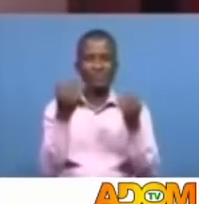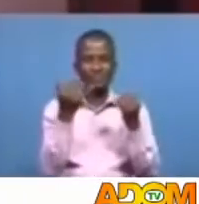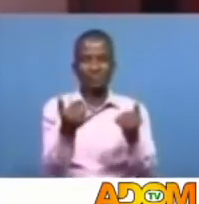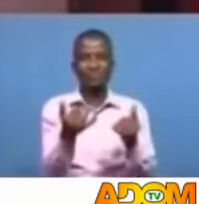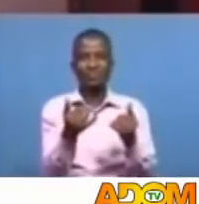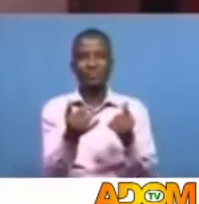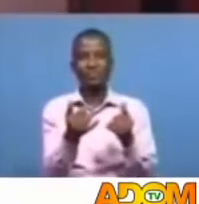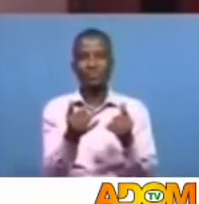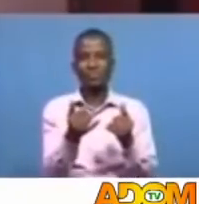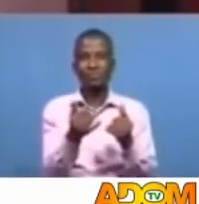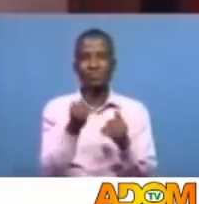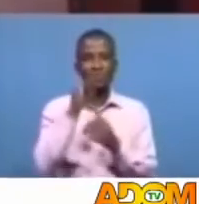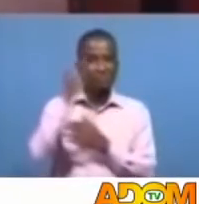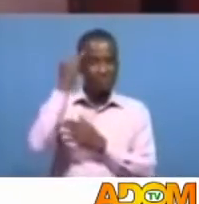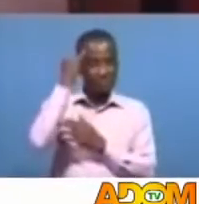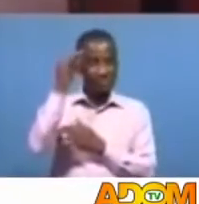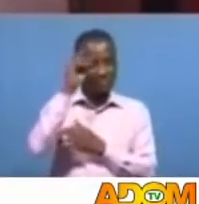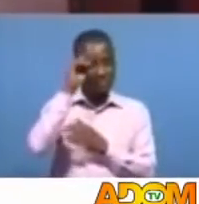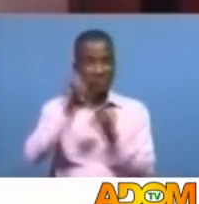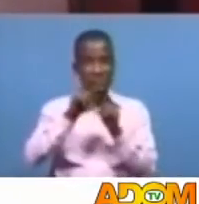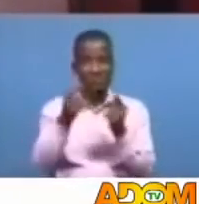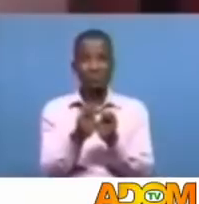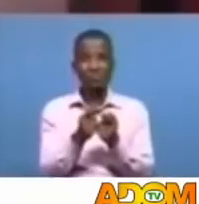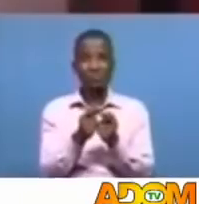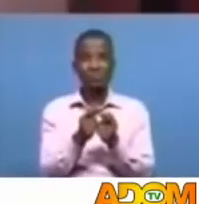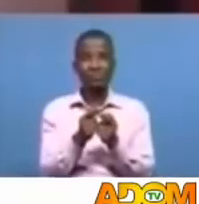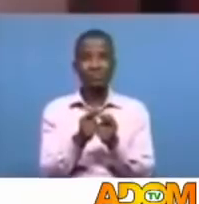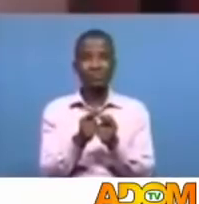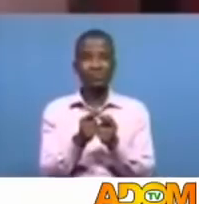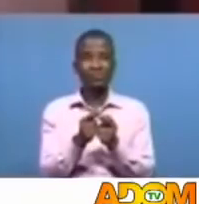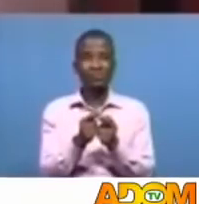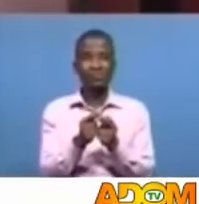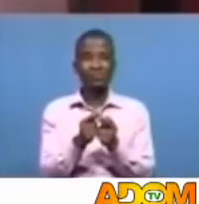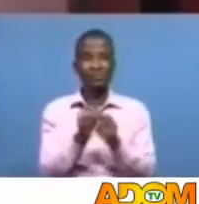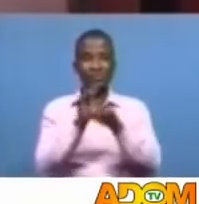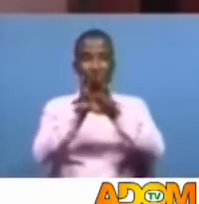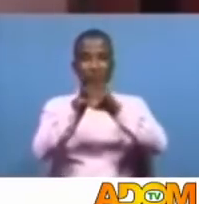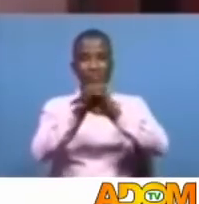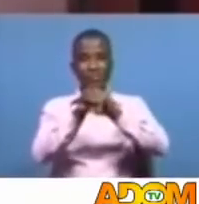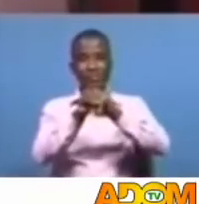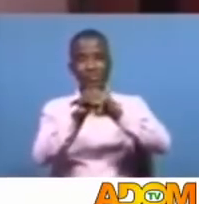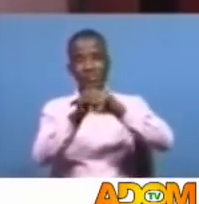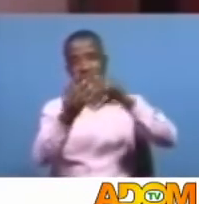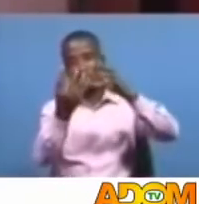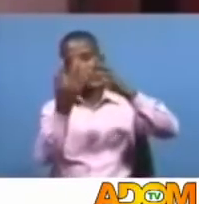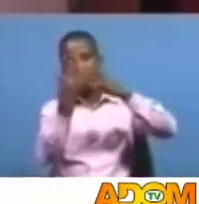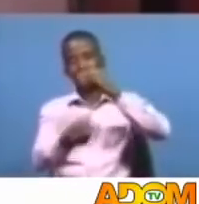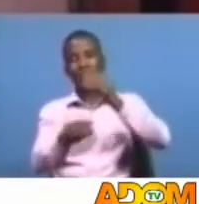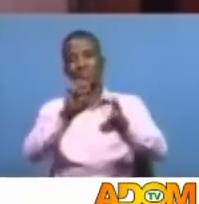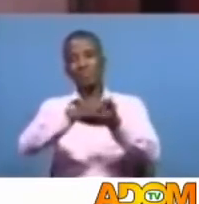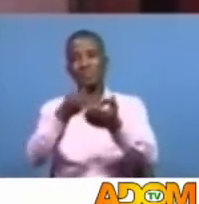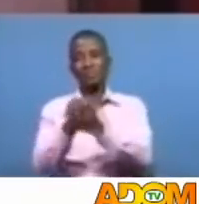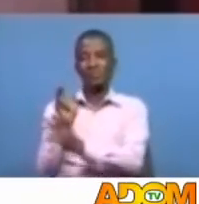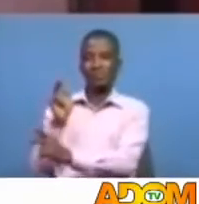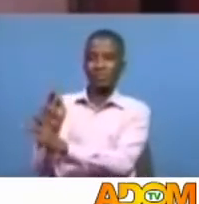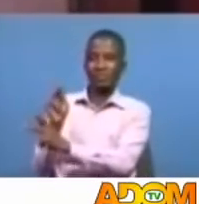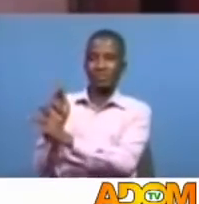the petitioner disingenuously omitted of evidence.